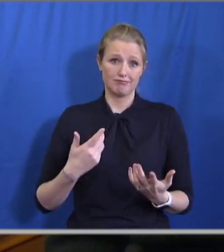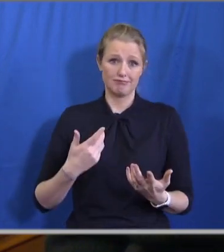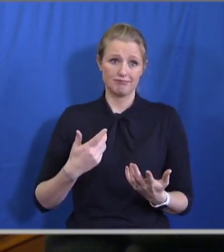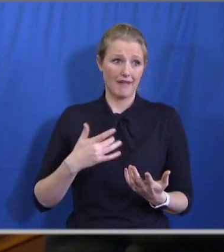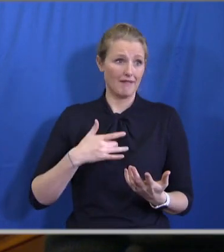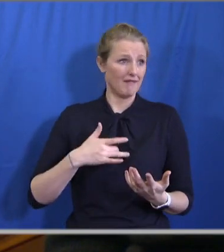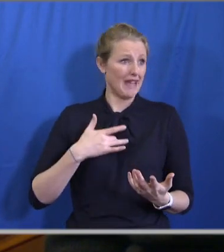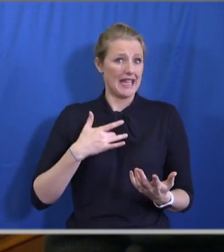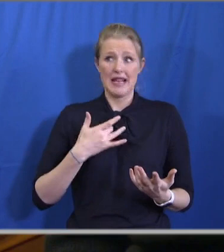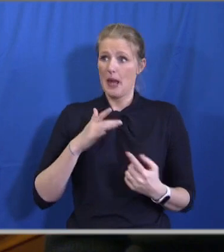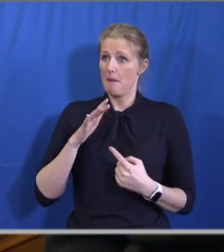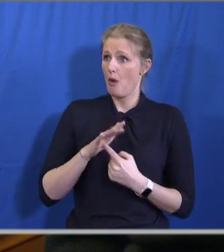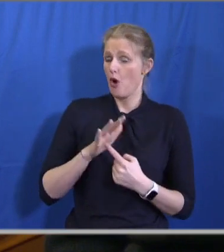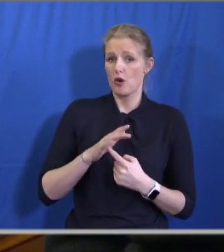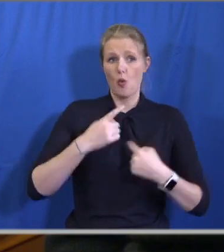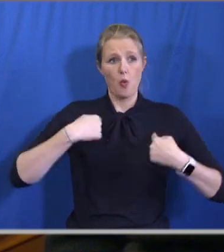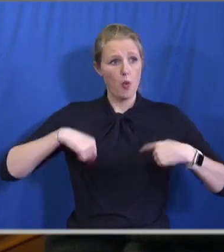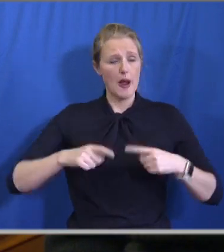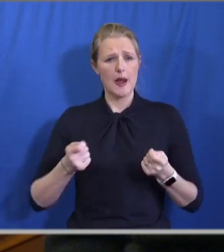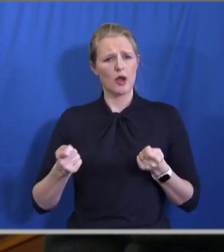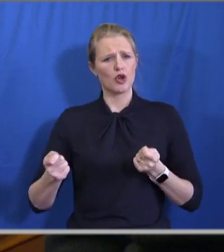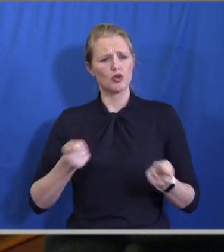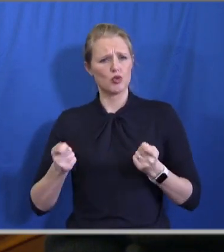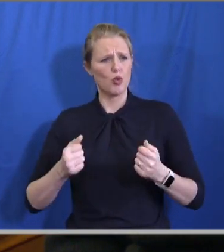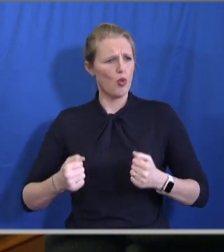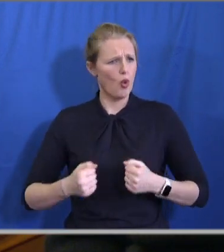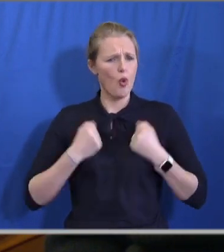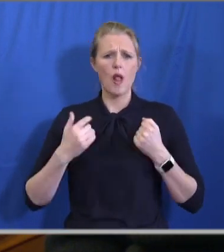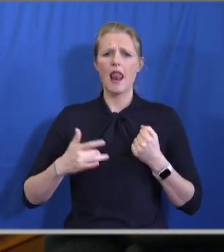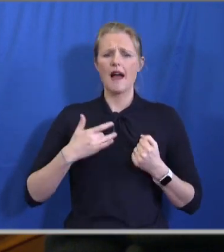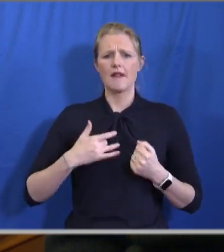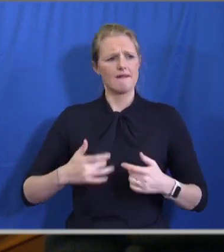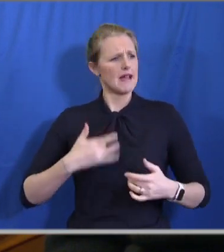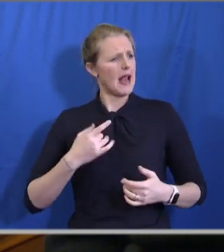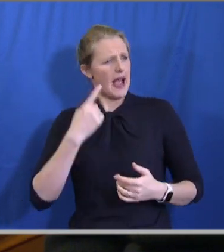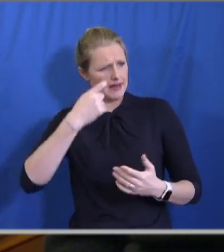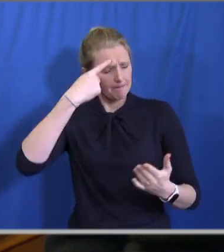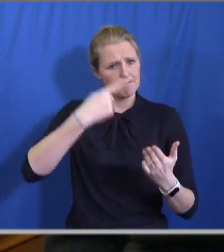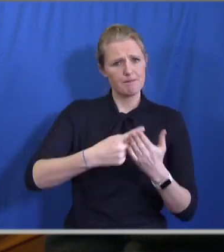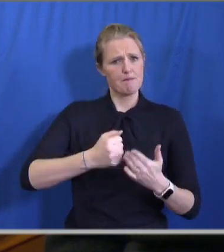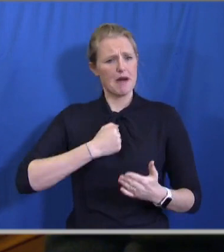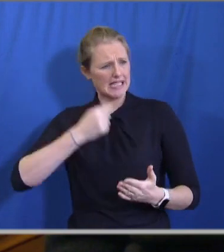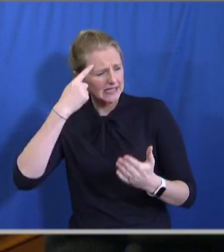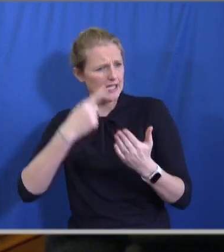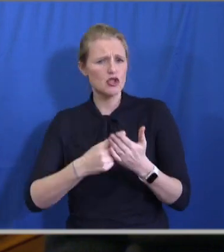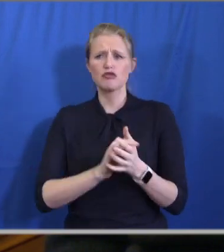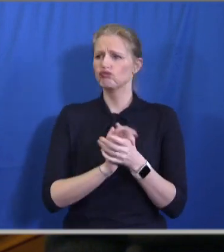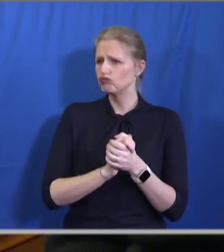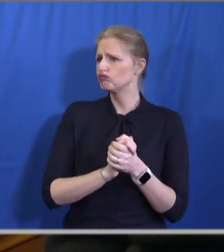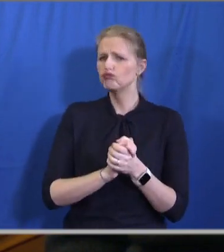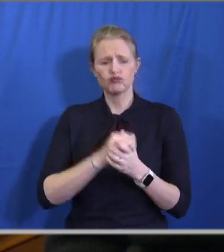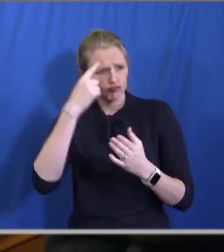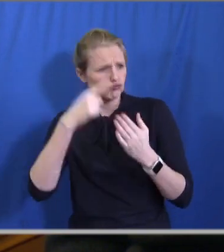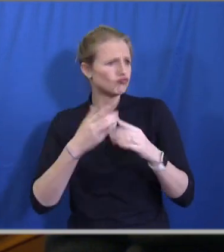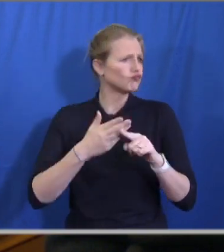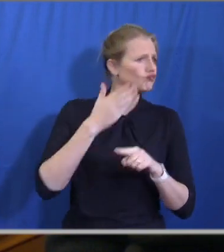and control our own lives, freedom to determine and decide what to do, when, where, how to do it, and